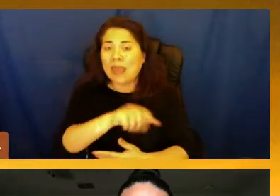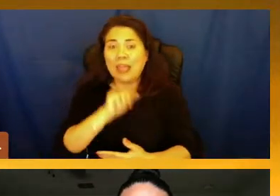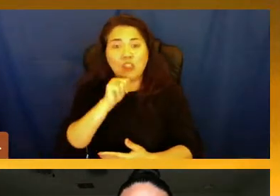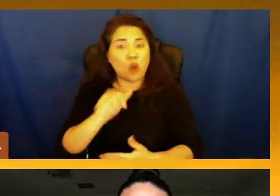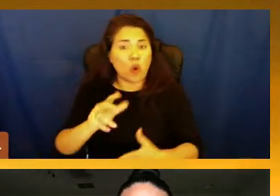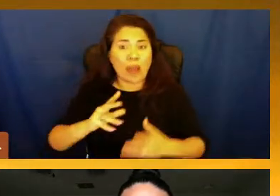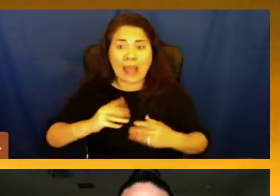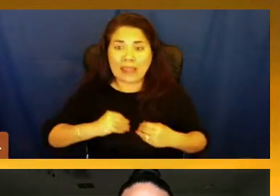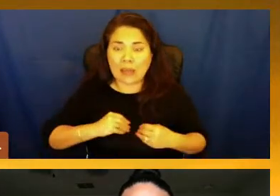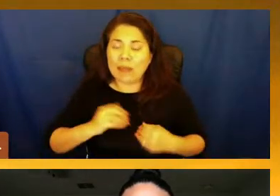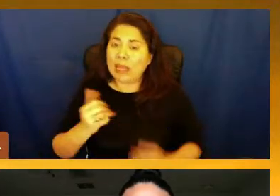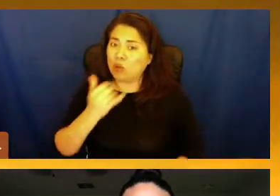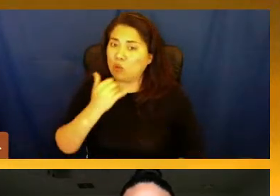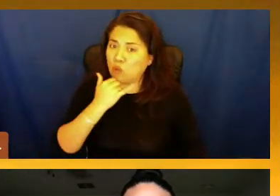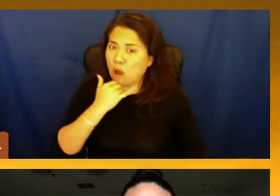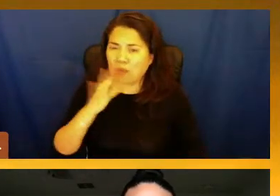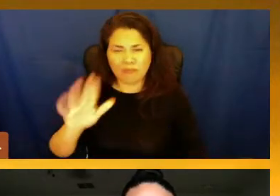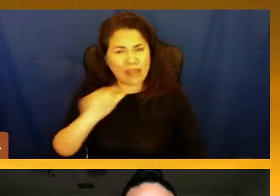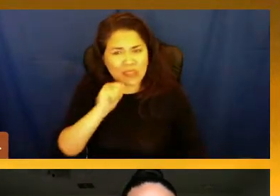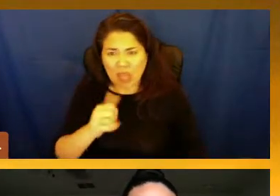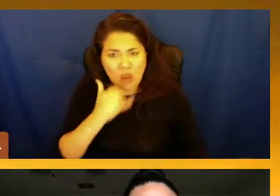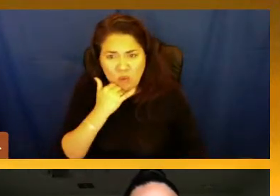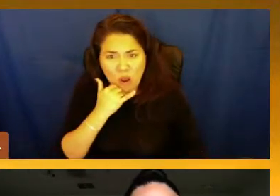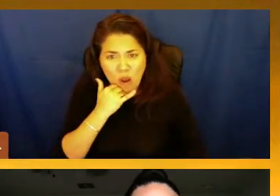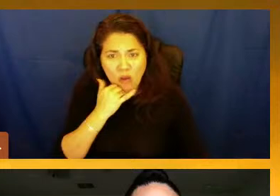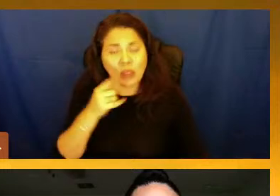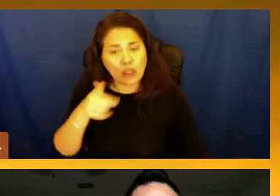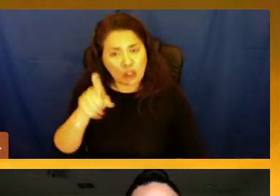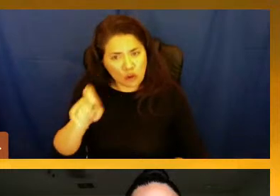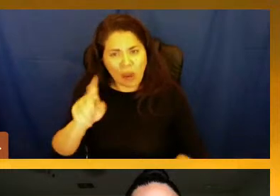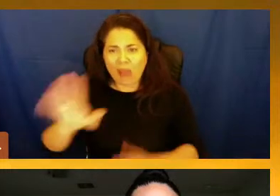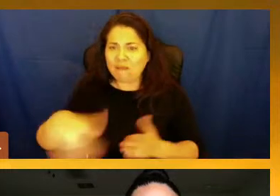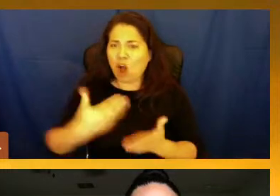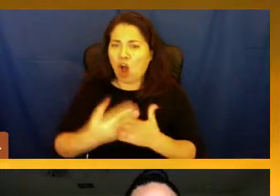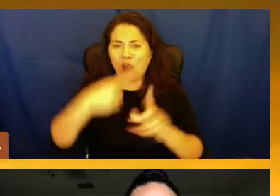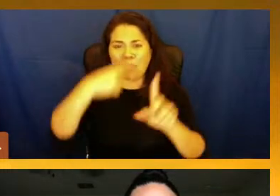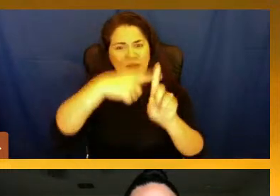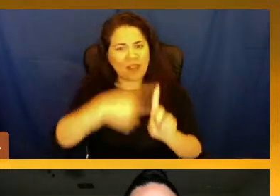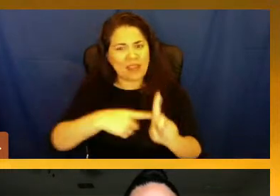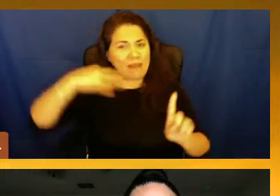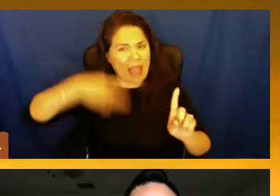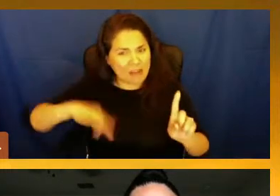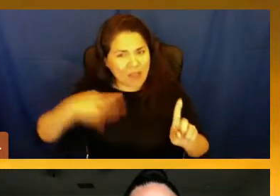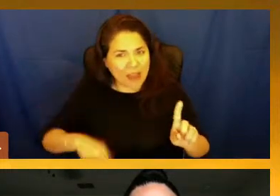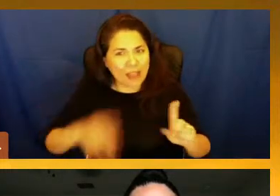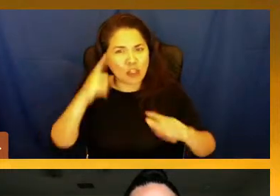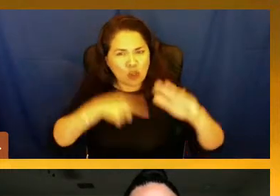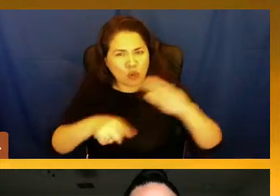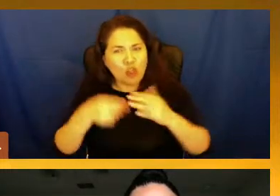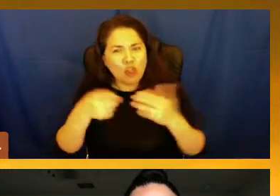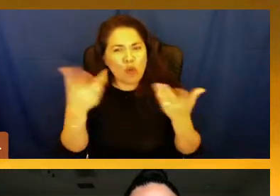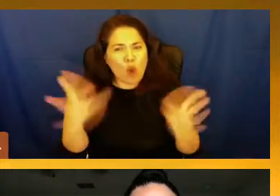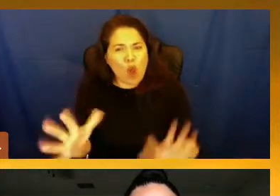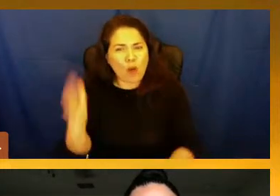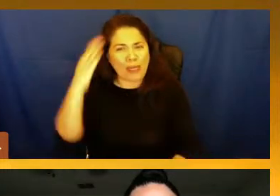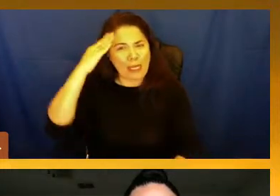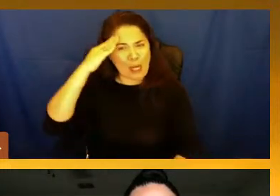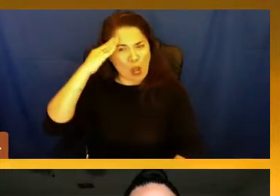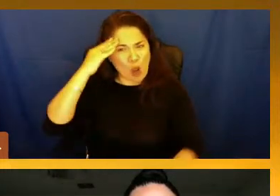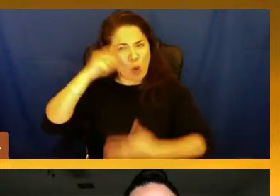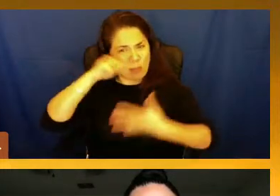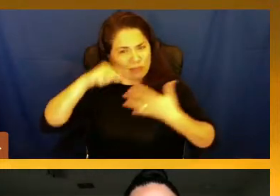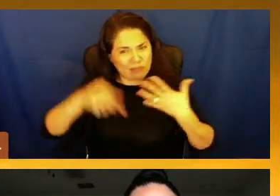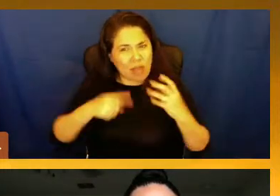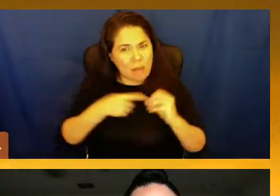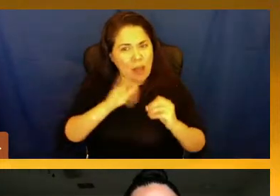it's wrong, because it's not, because you really have all the advantages of being an insider anthropologist. And that